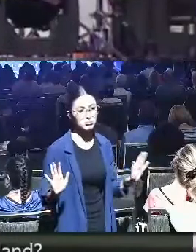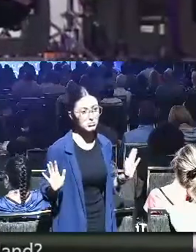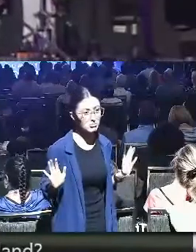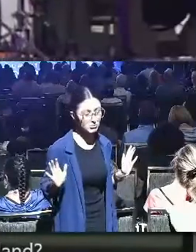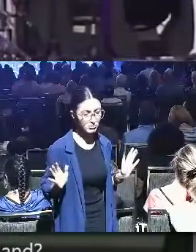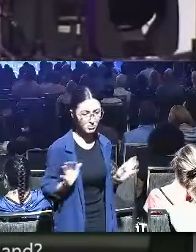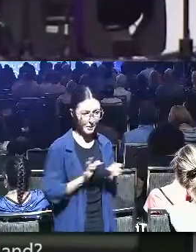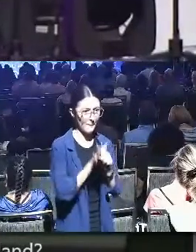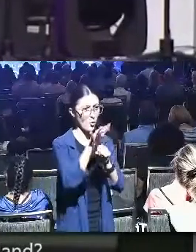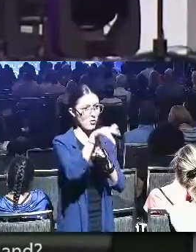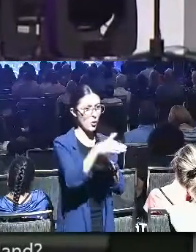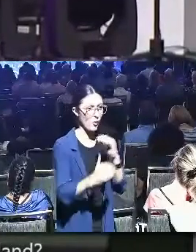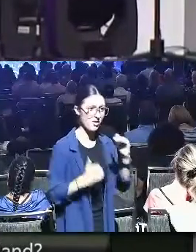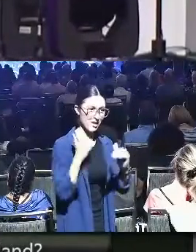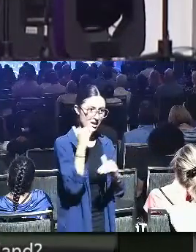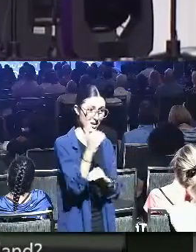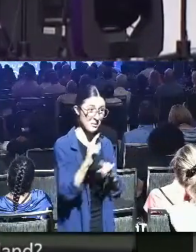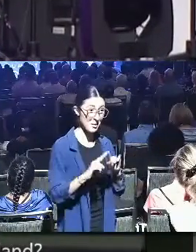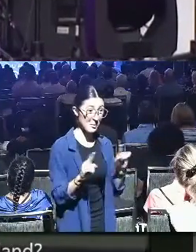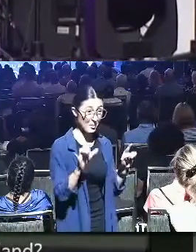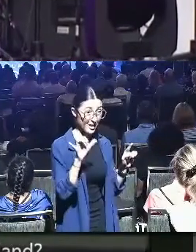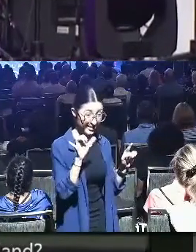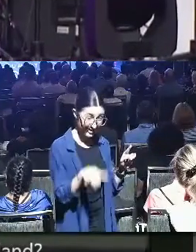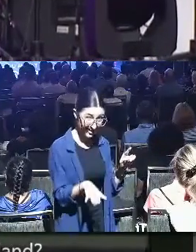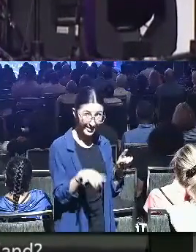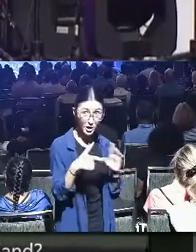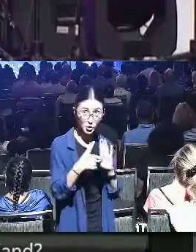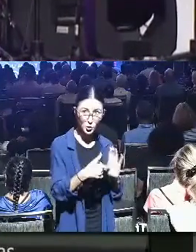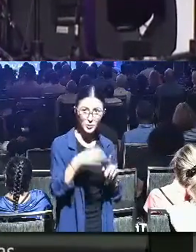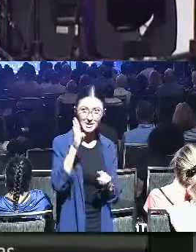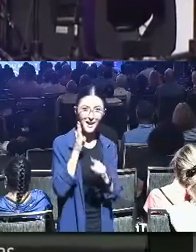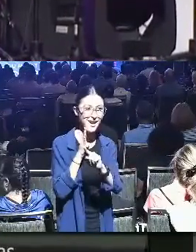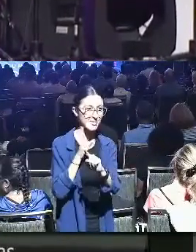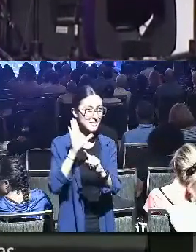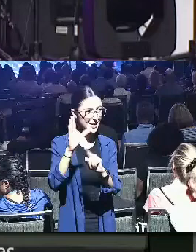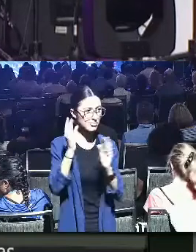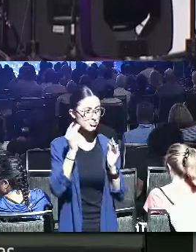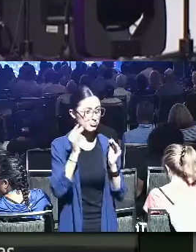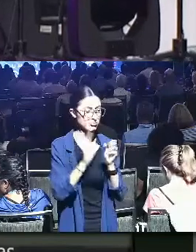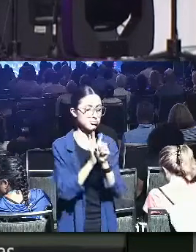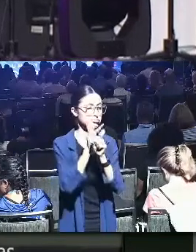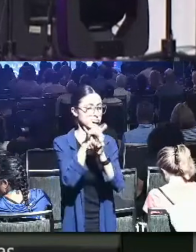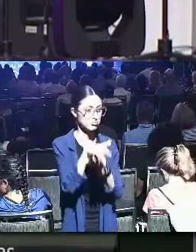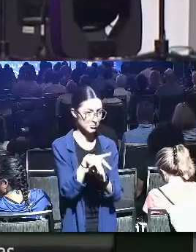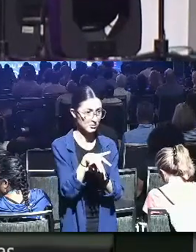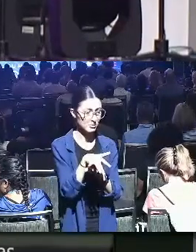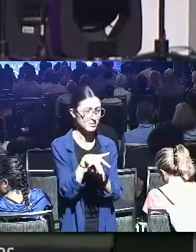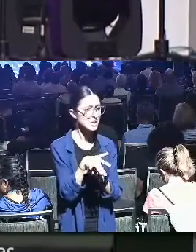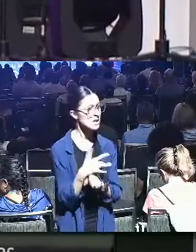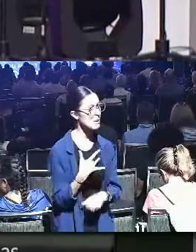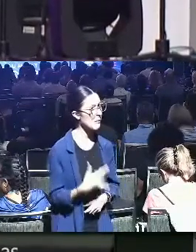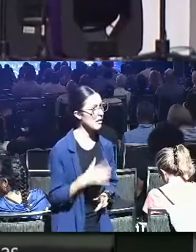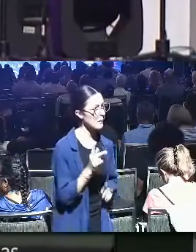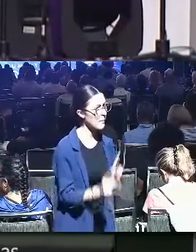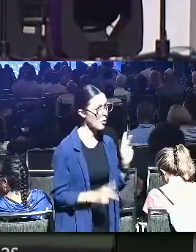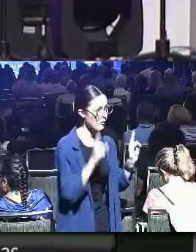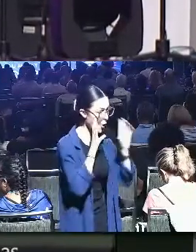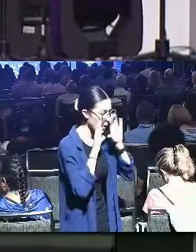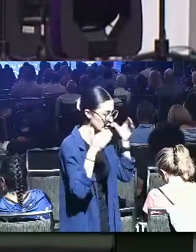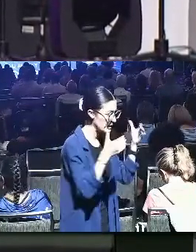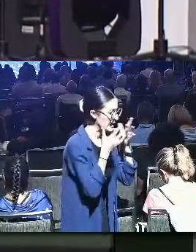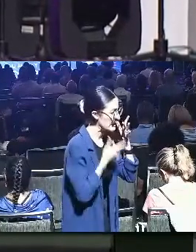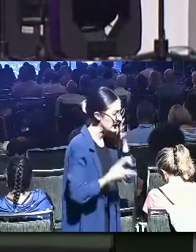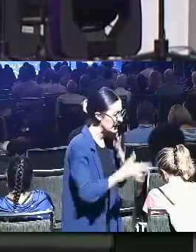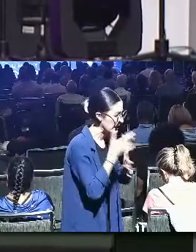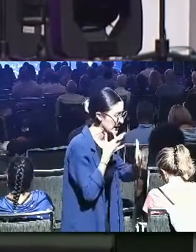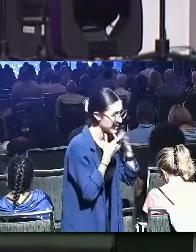thinks. But you know, sometimes we as human think in scarcity, not in abundance. And so as you read this creation